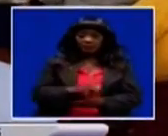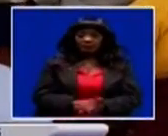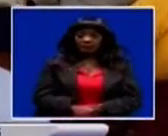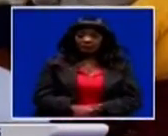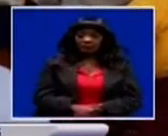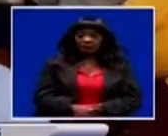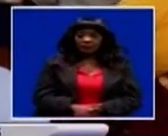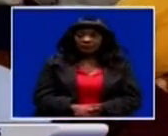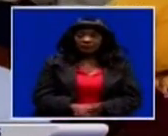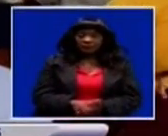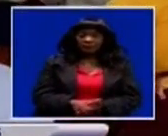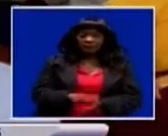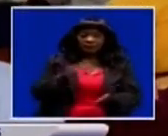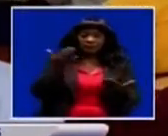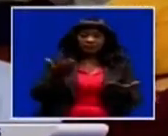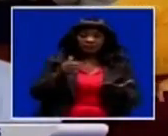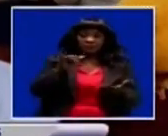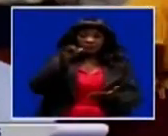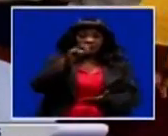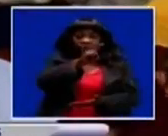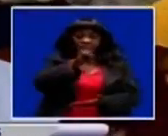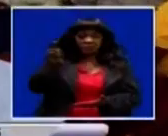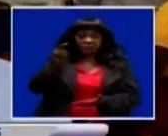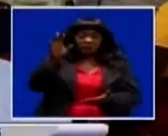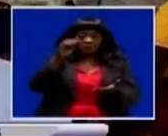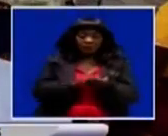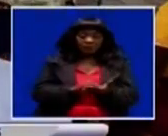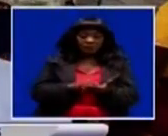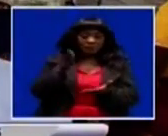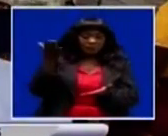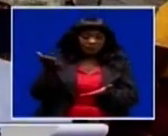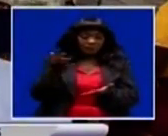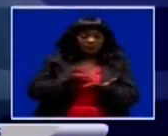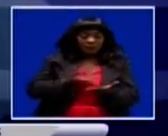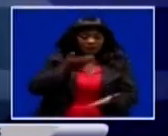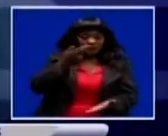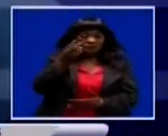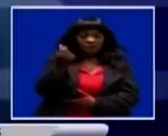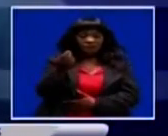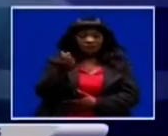that yesterday, they had raised about 200,000 kwacha.